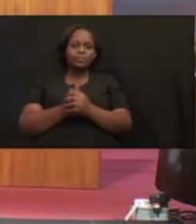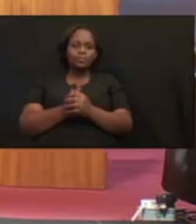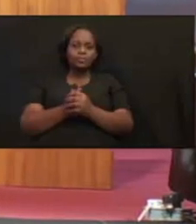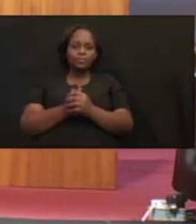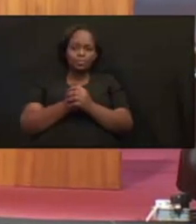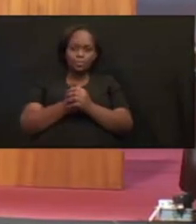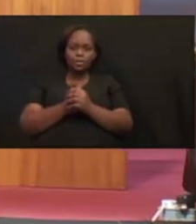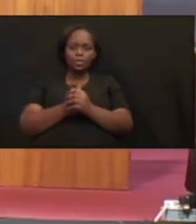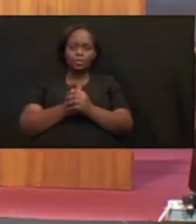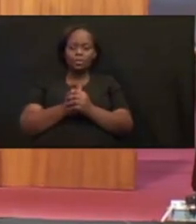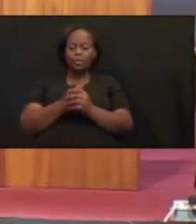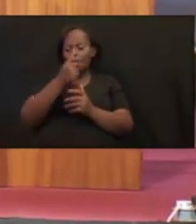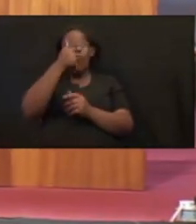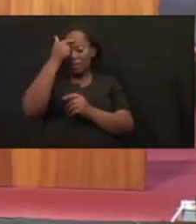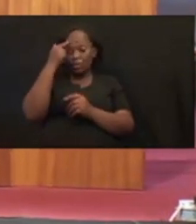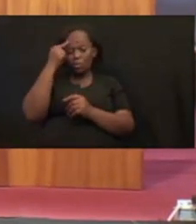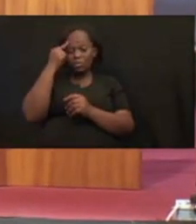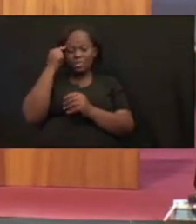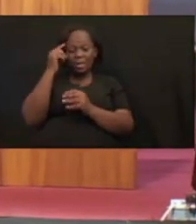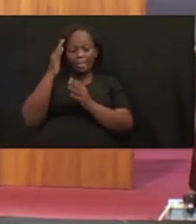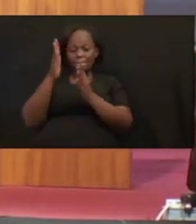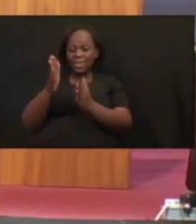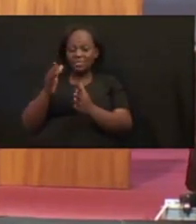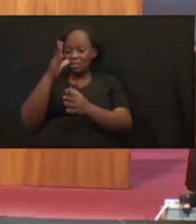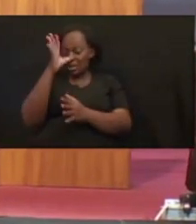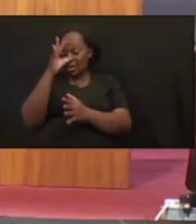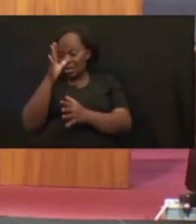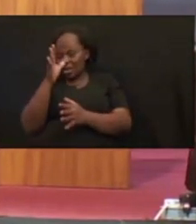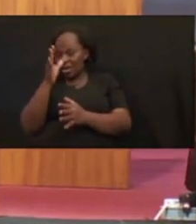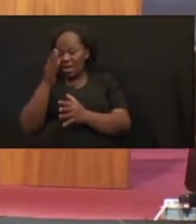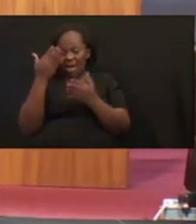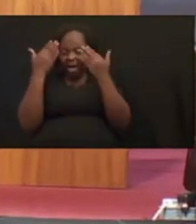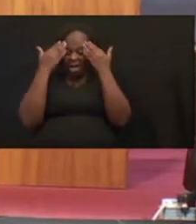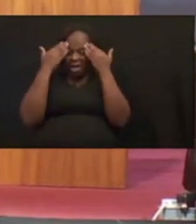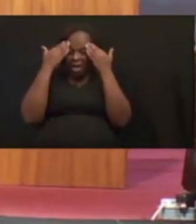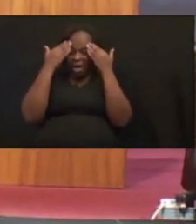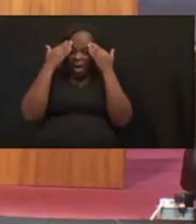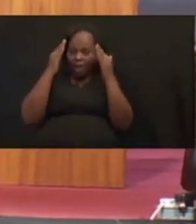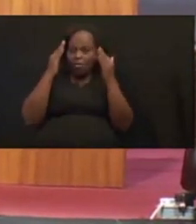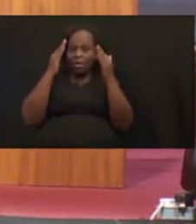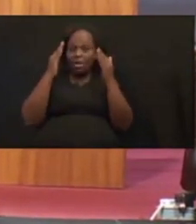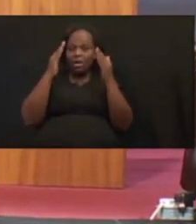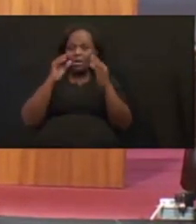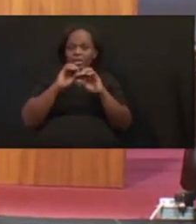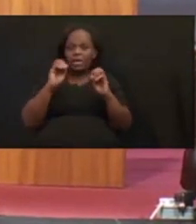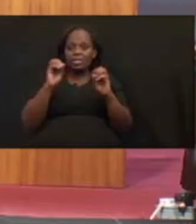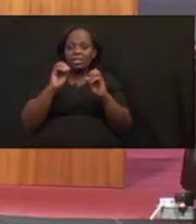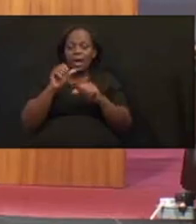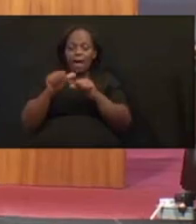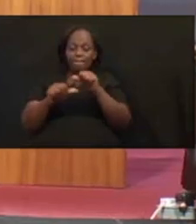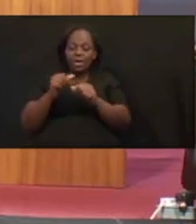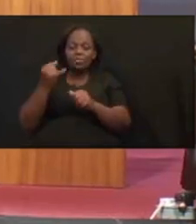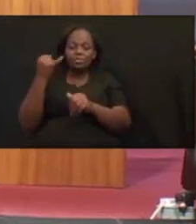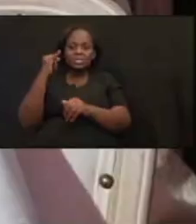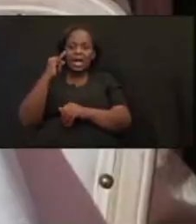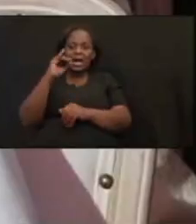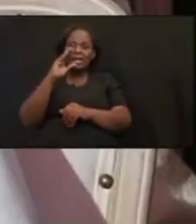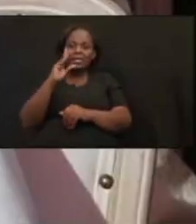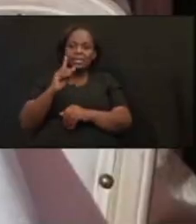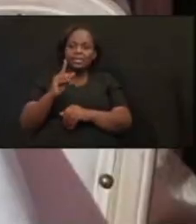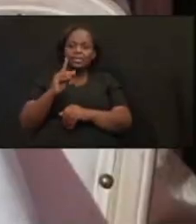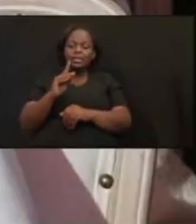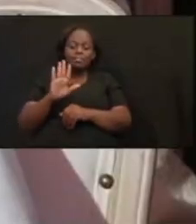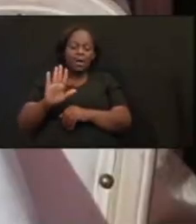of the witness, he does not confuse it with the assignment. So when he's done, because he's now a doctor, it gives him access